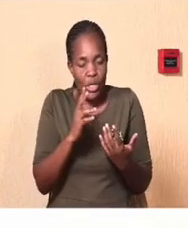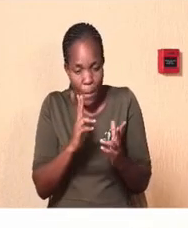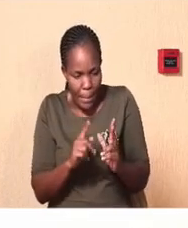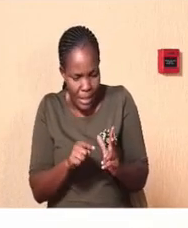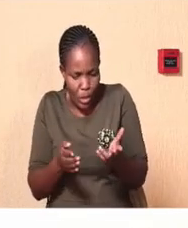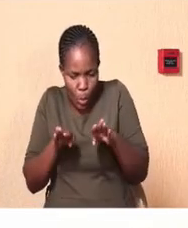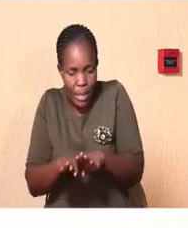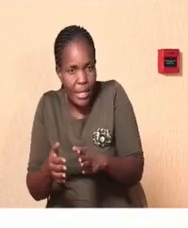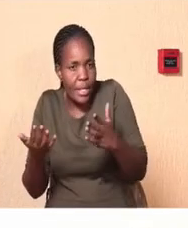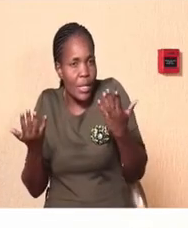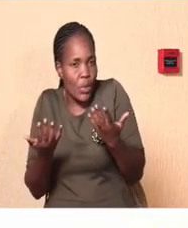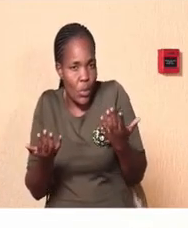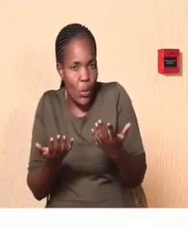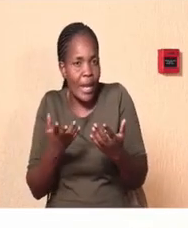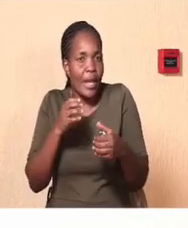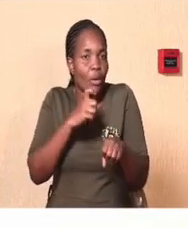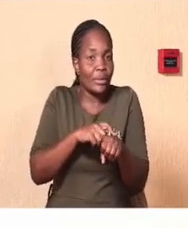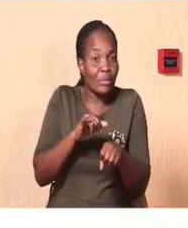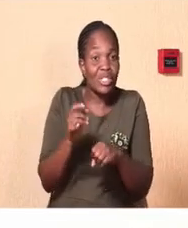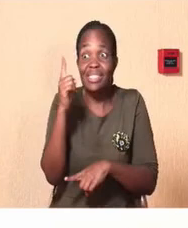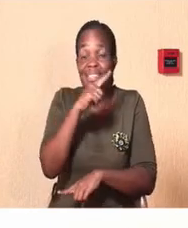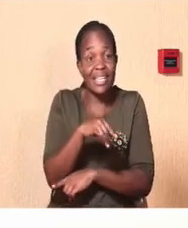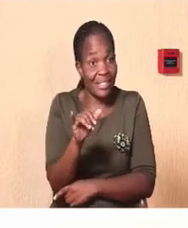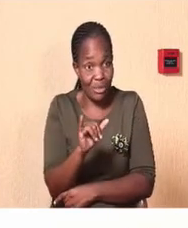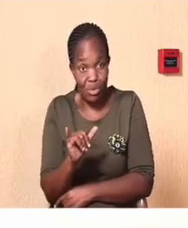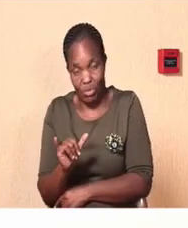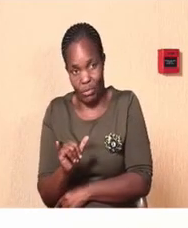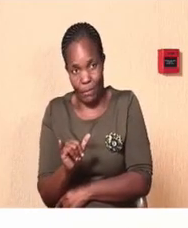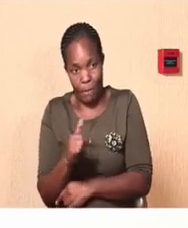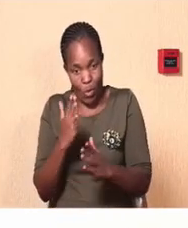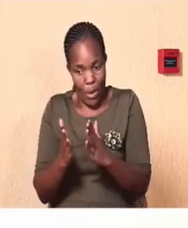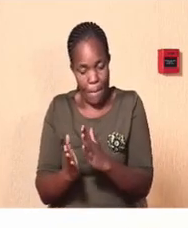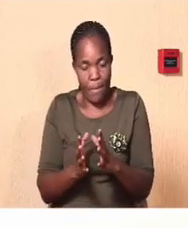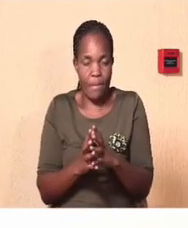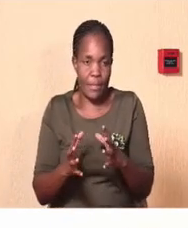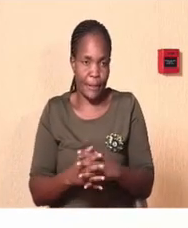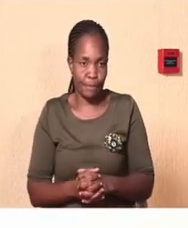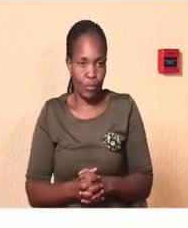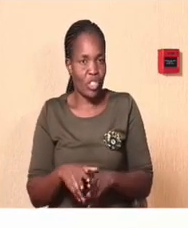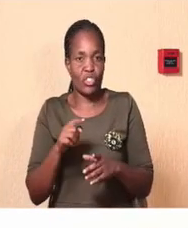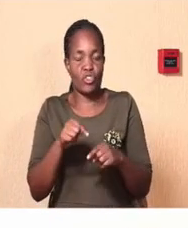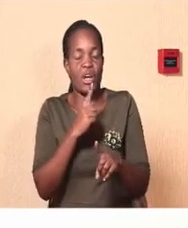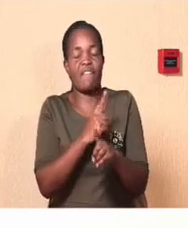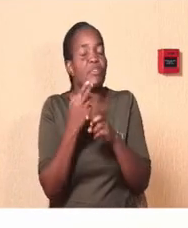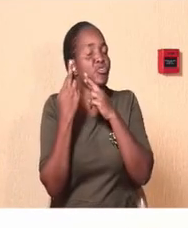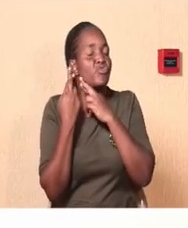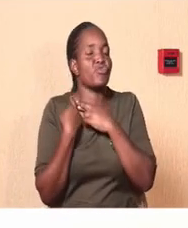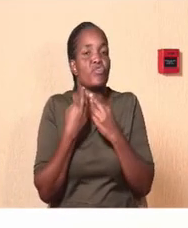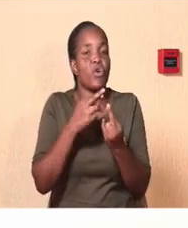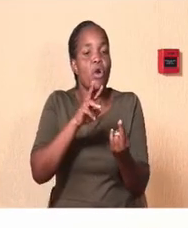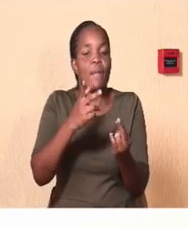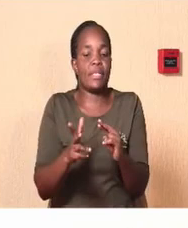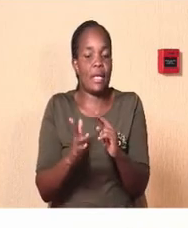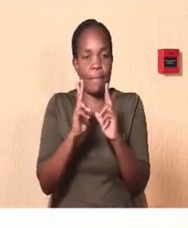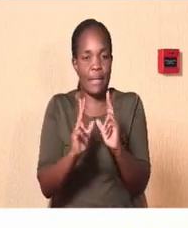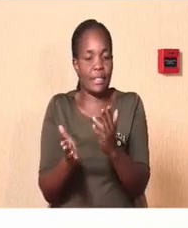their loved one, what time, which day, and so on. So it's not only a matter of government taking the body and bury